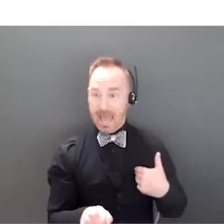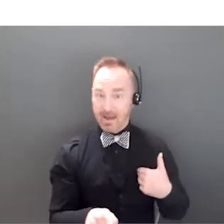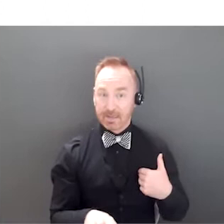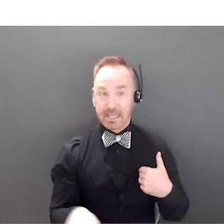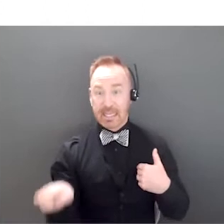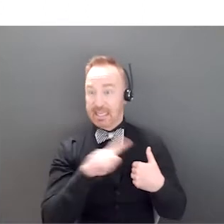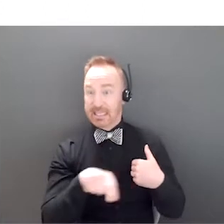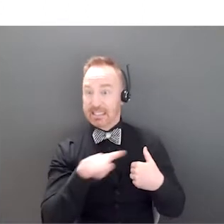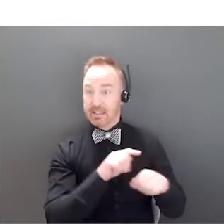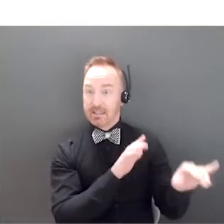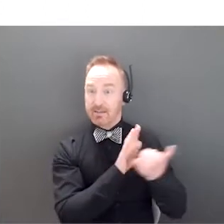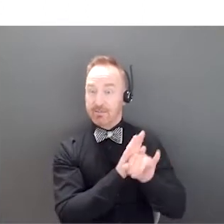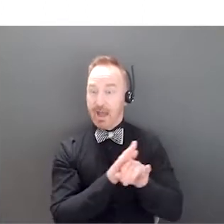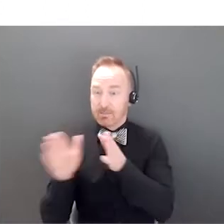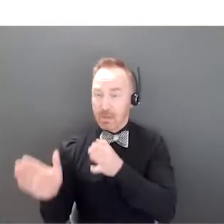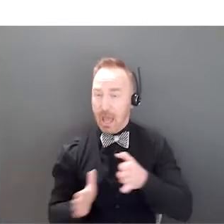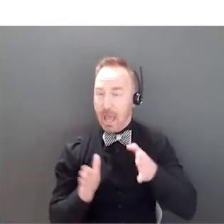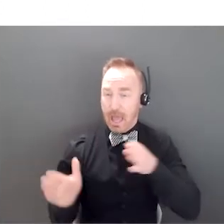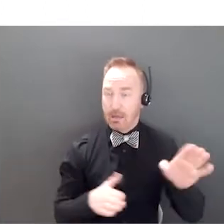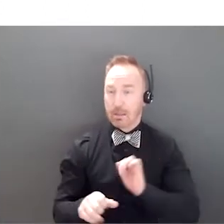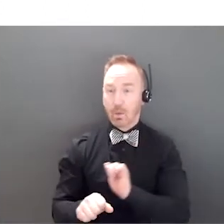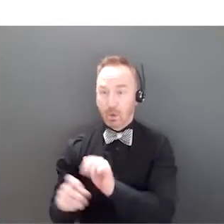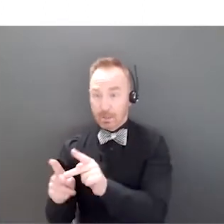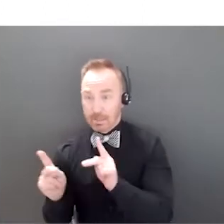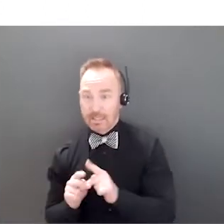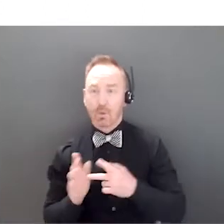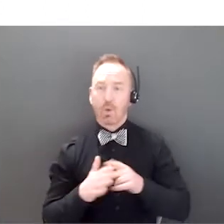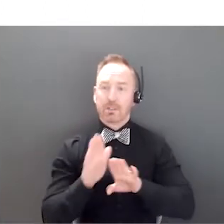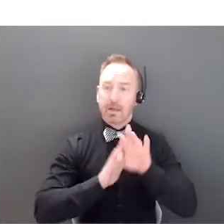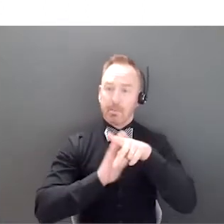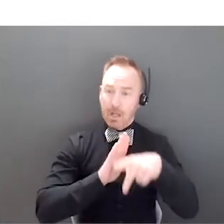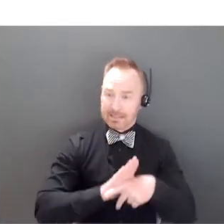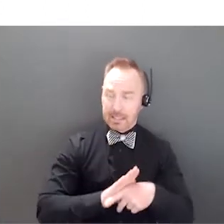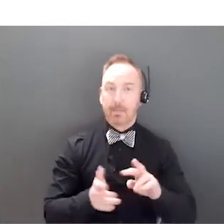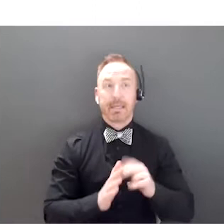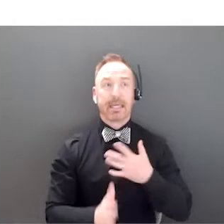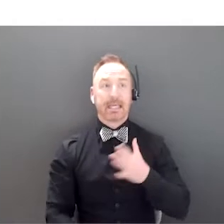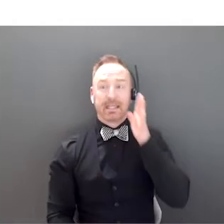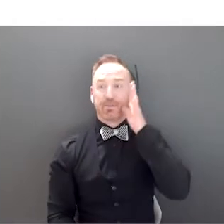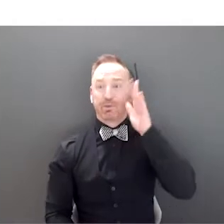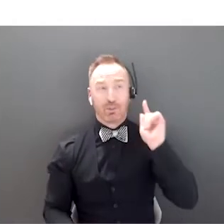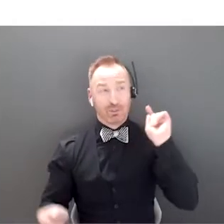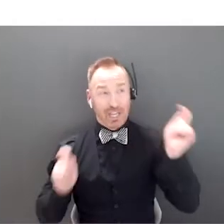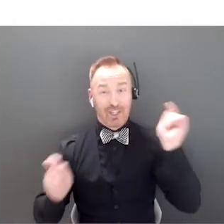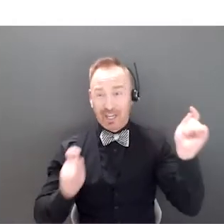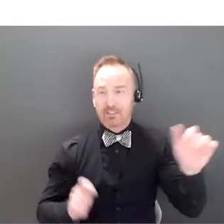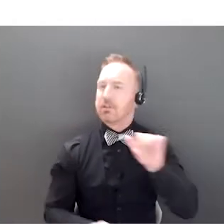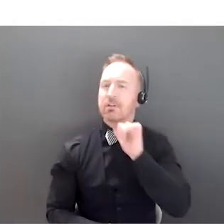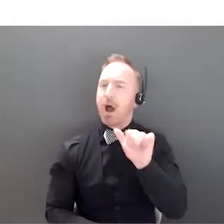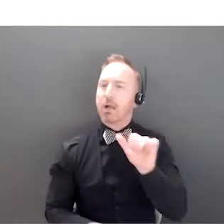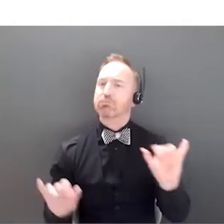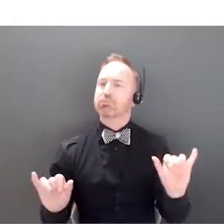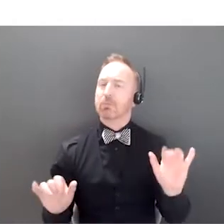strategies can be implemented within workplaces and policy settings so that they're resilient to changes in the future. Given the time constraints of this